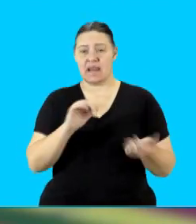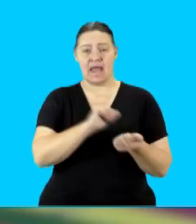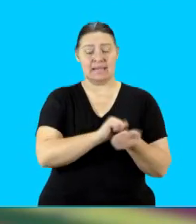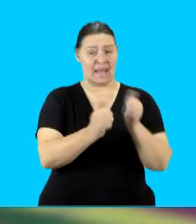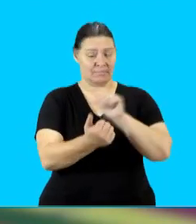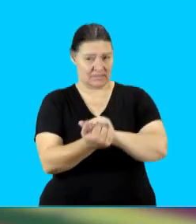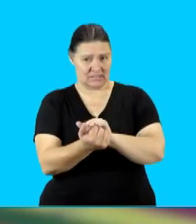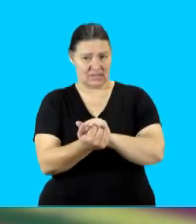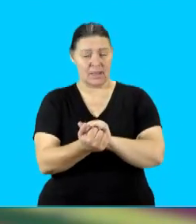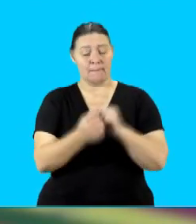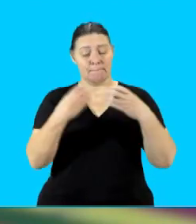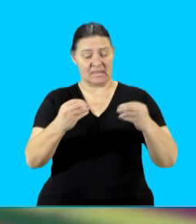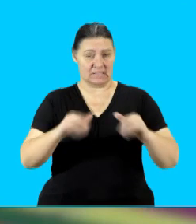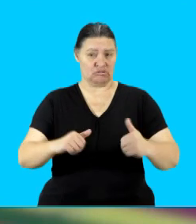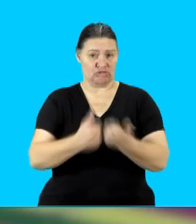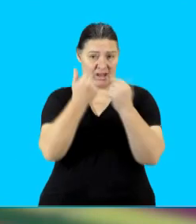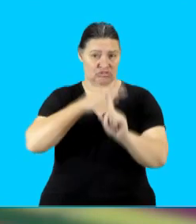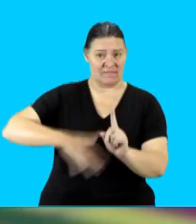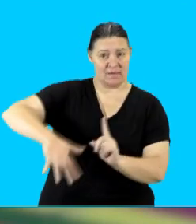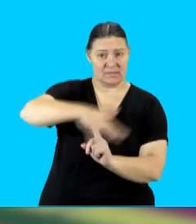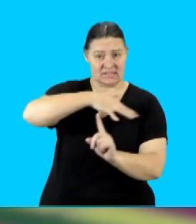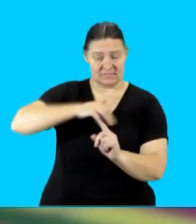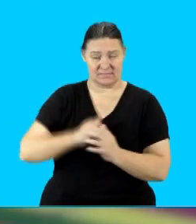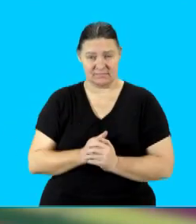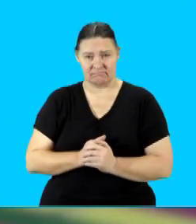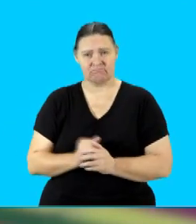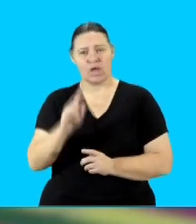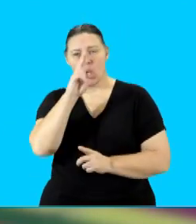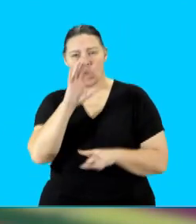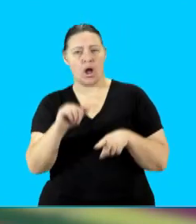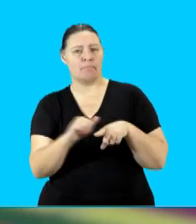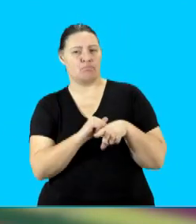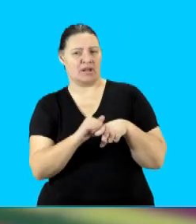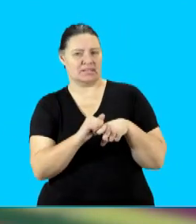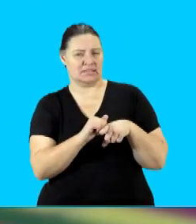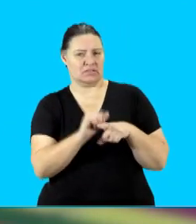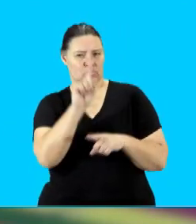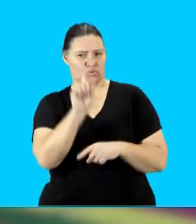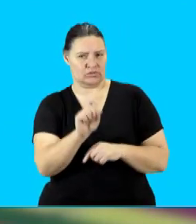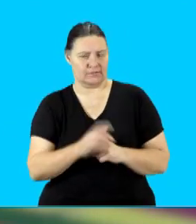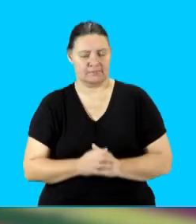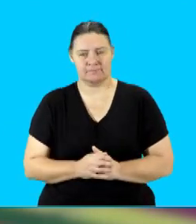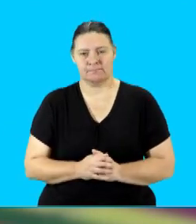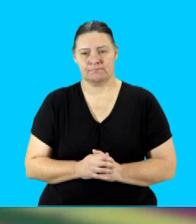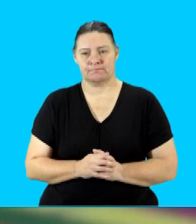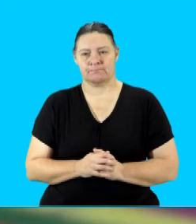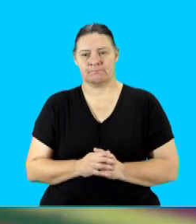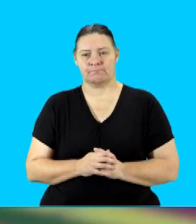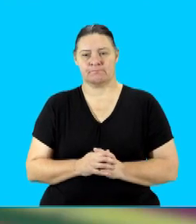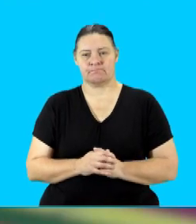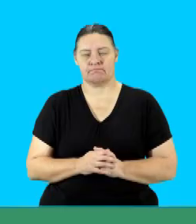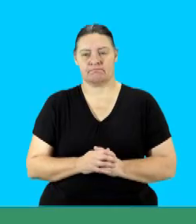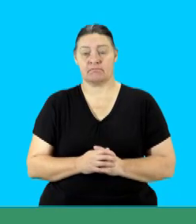says adapting to the challenges of the business environments. Now, let's look at our practice question.